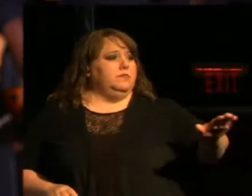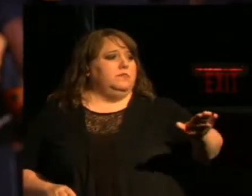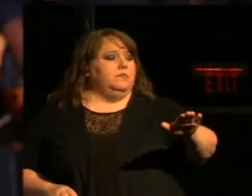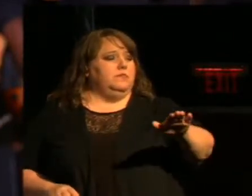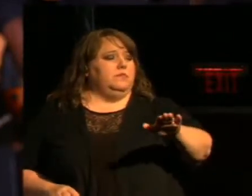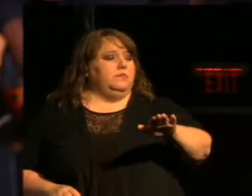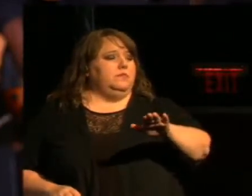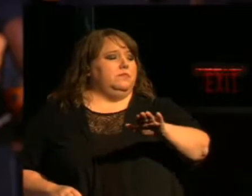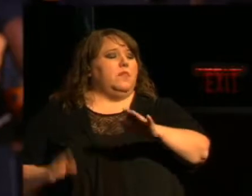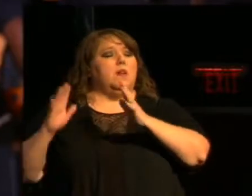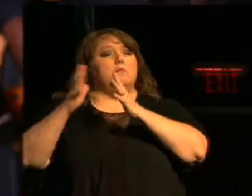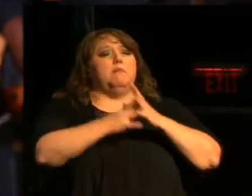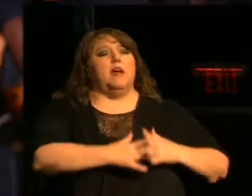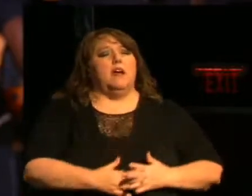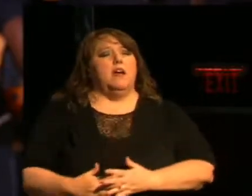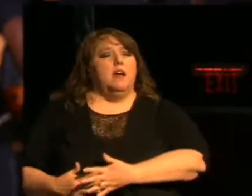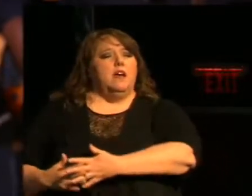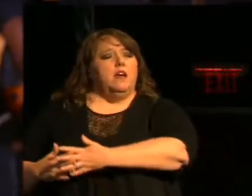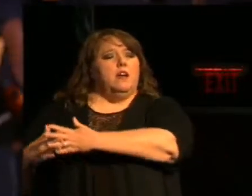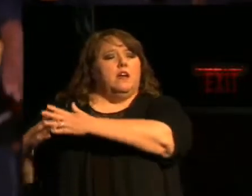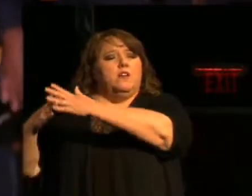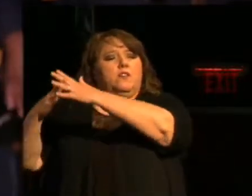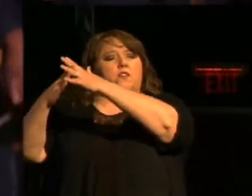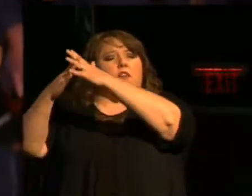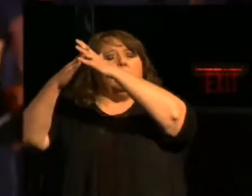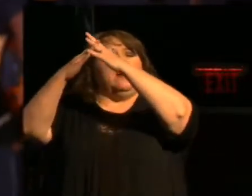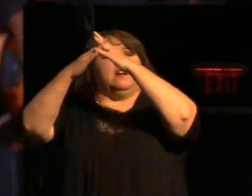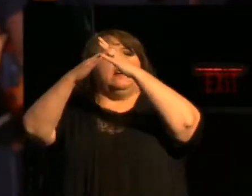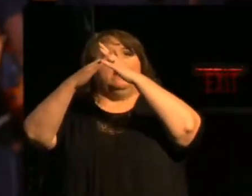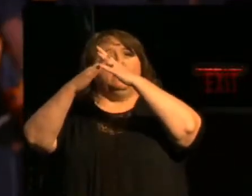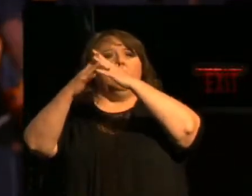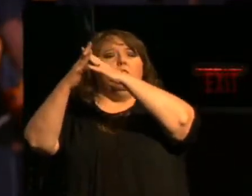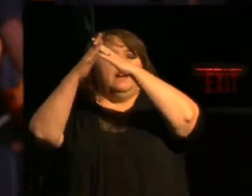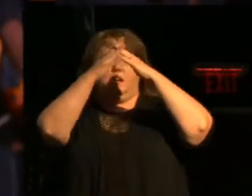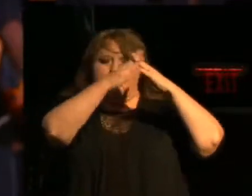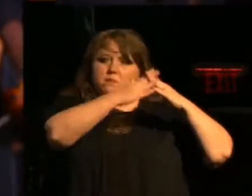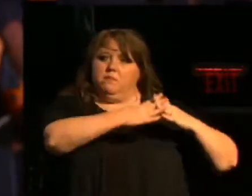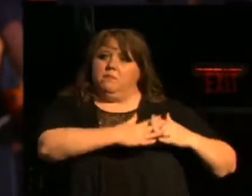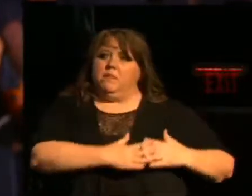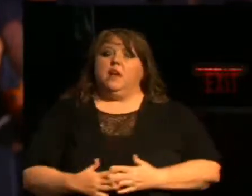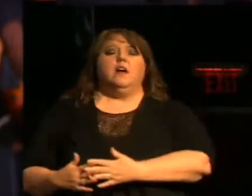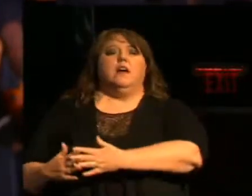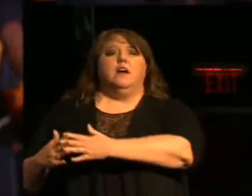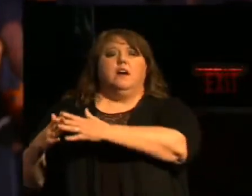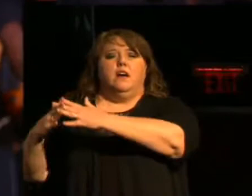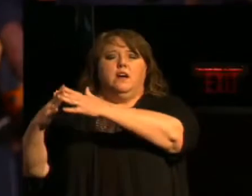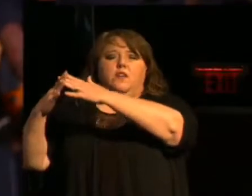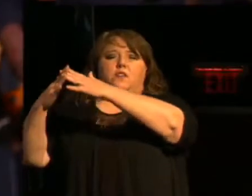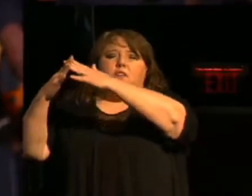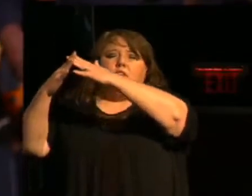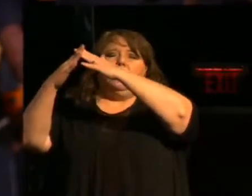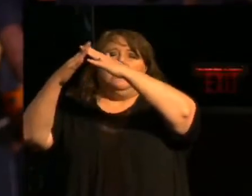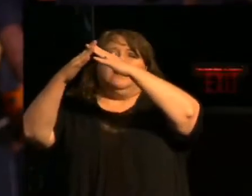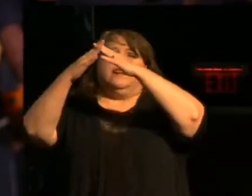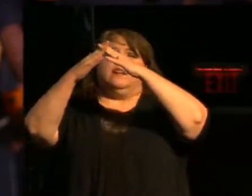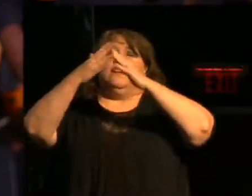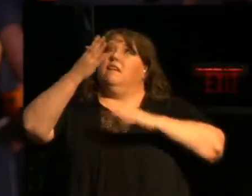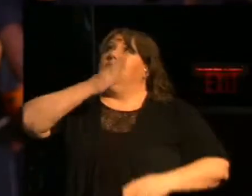Seeking a refuge for my soul. Oh, yes.